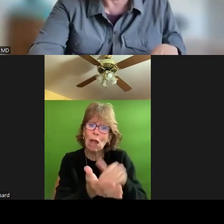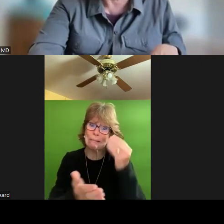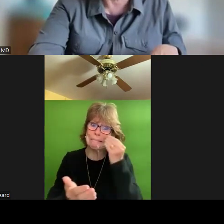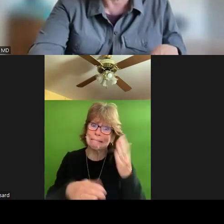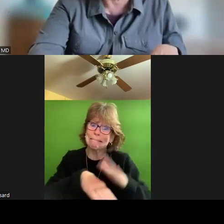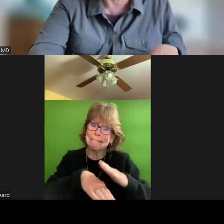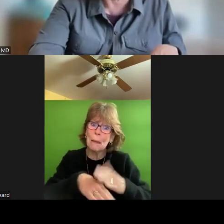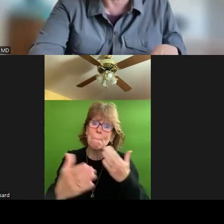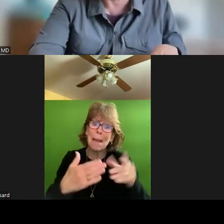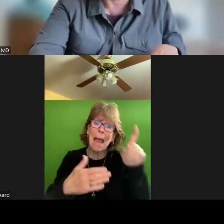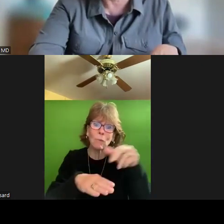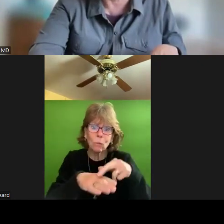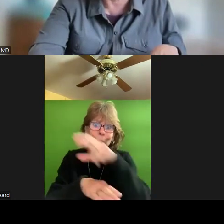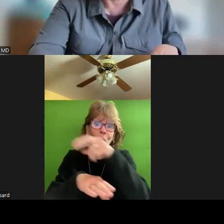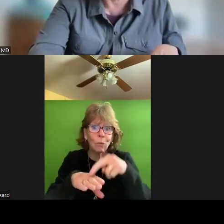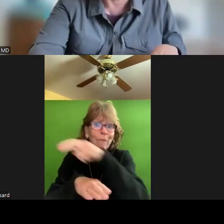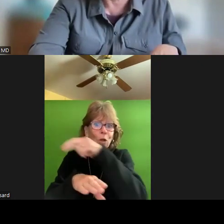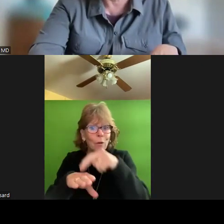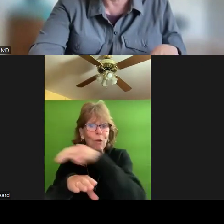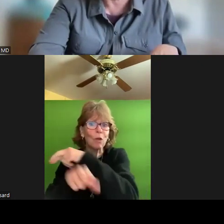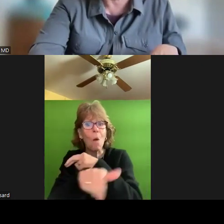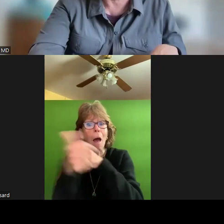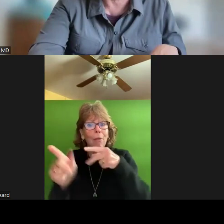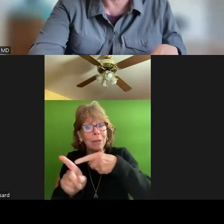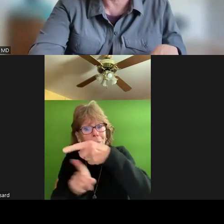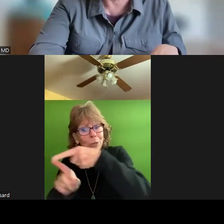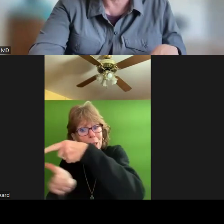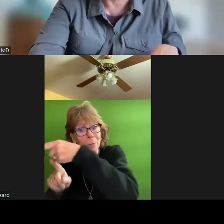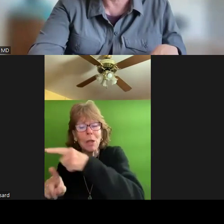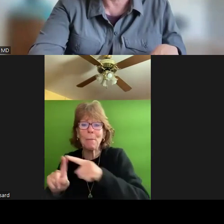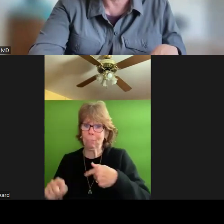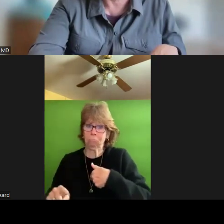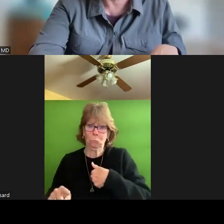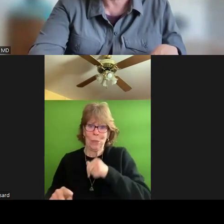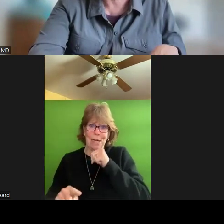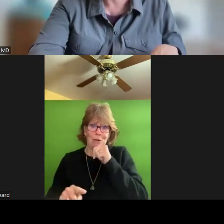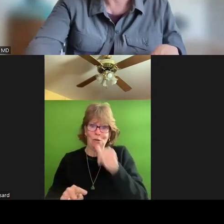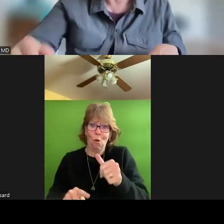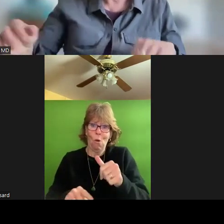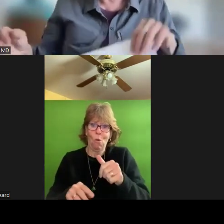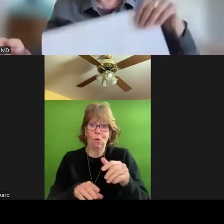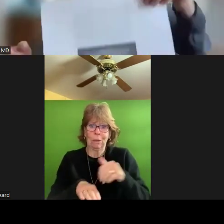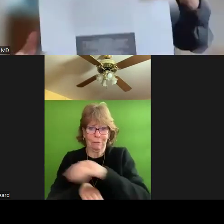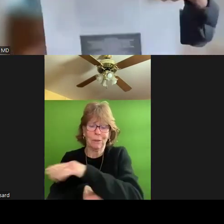And that's usually the responsibility of the primary physician, so the primary pediatrician.